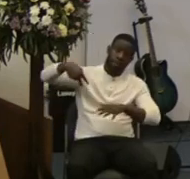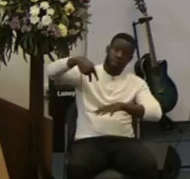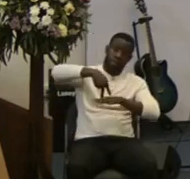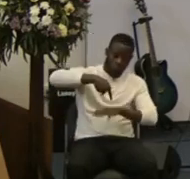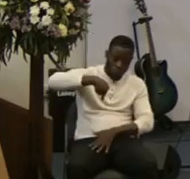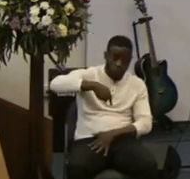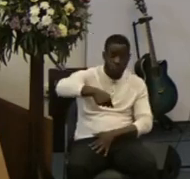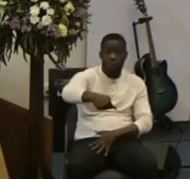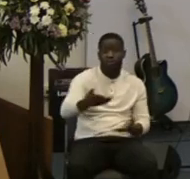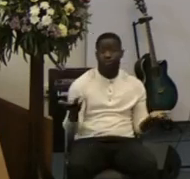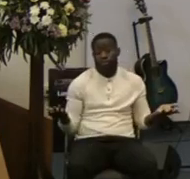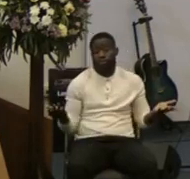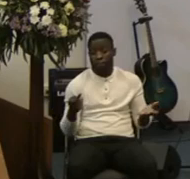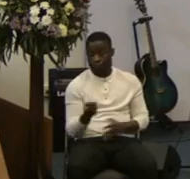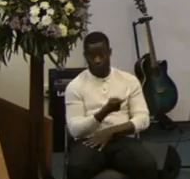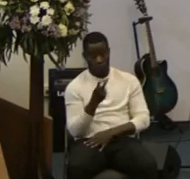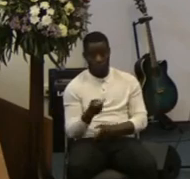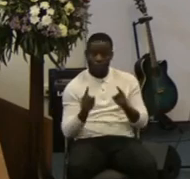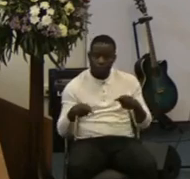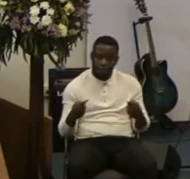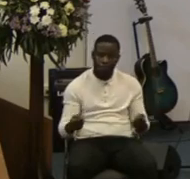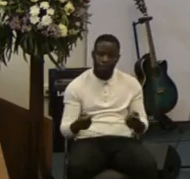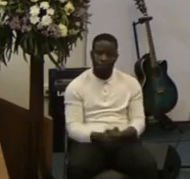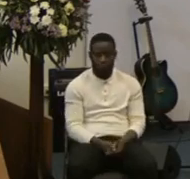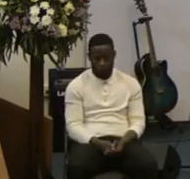'Rise up and walk.'"